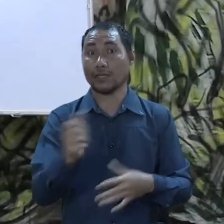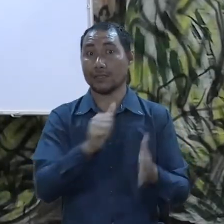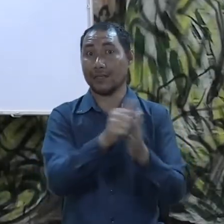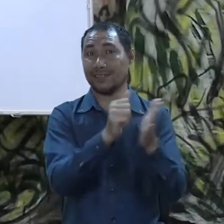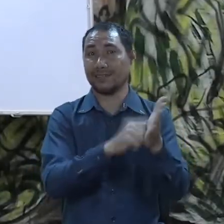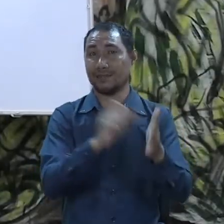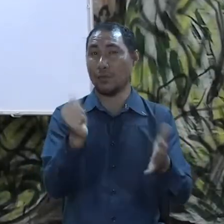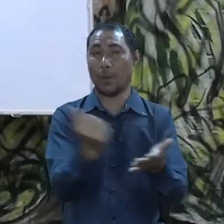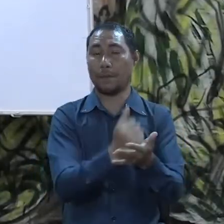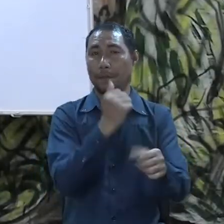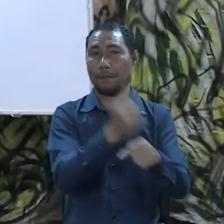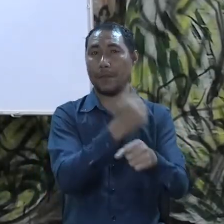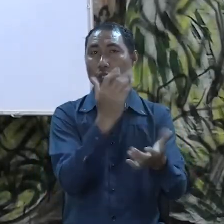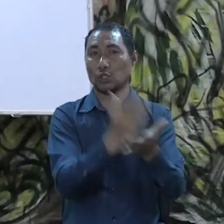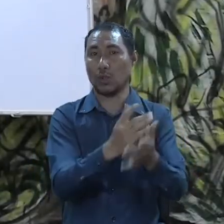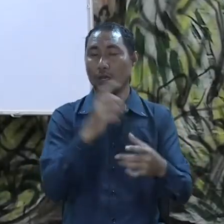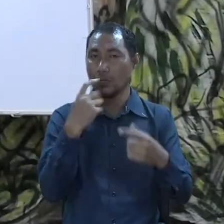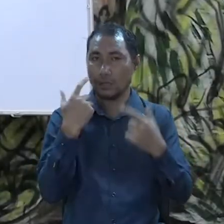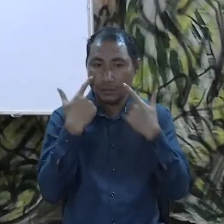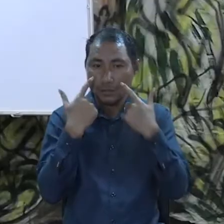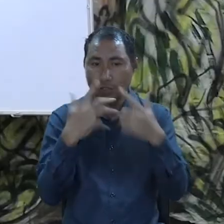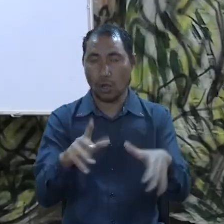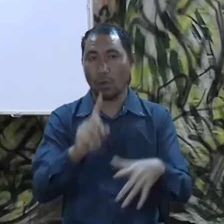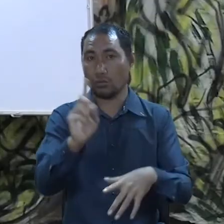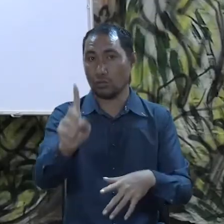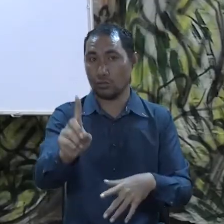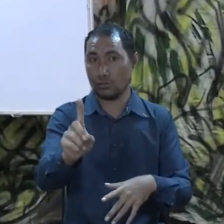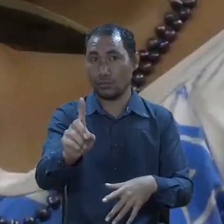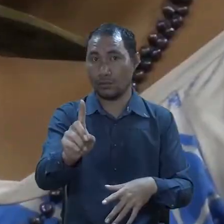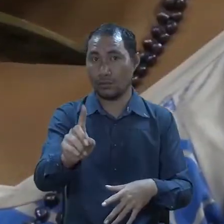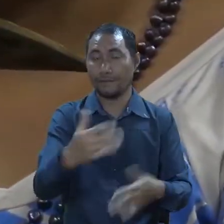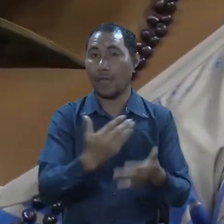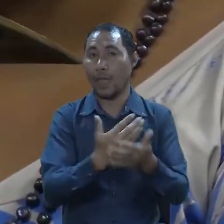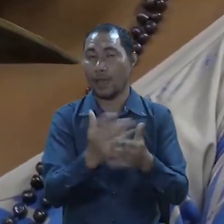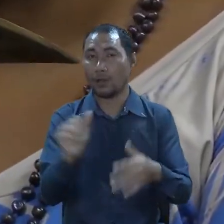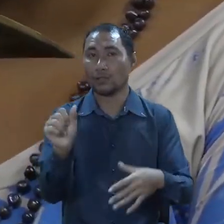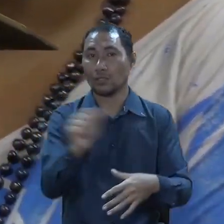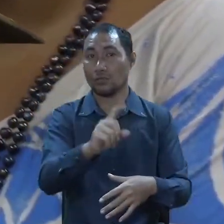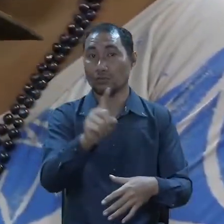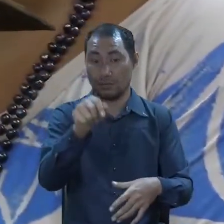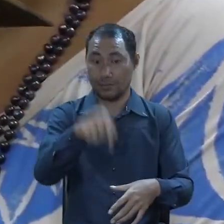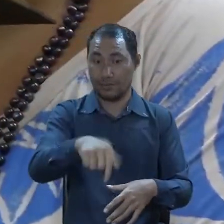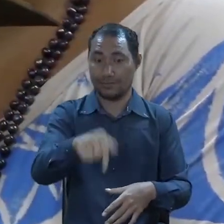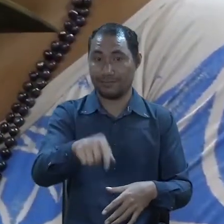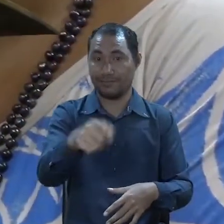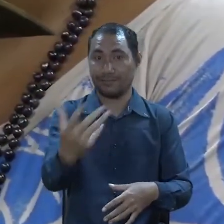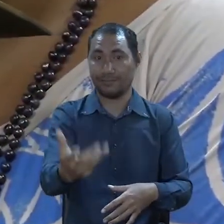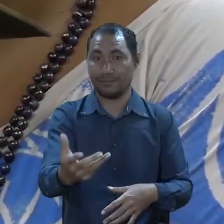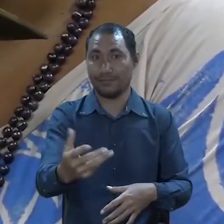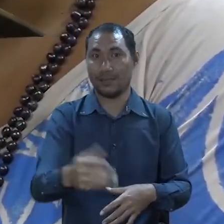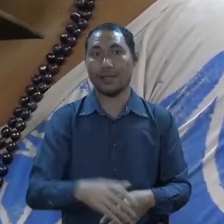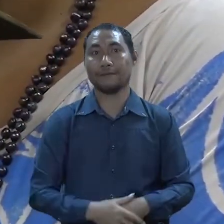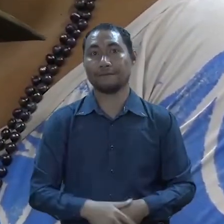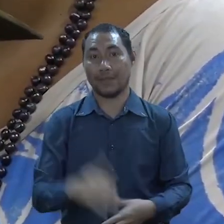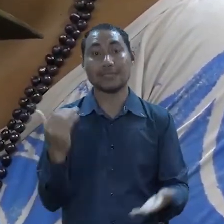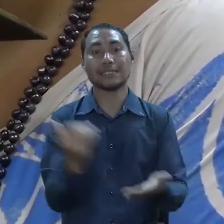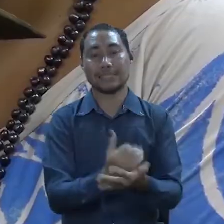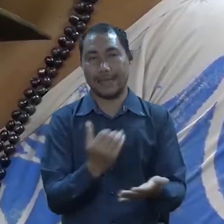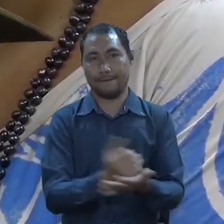to the other side. The other side is quite narrow and it is quite